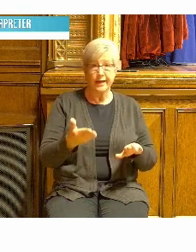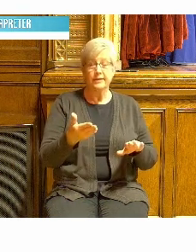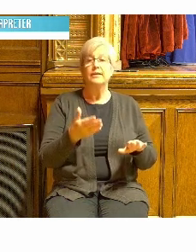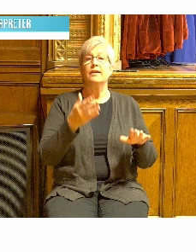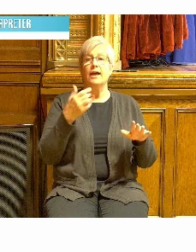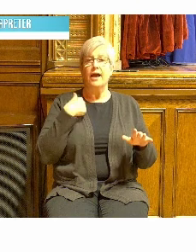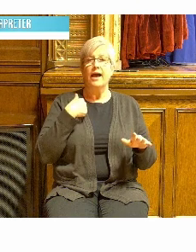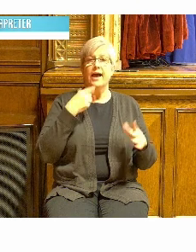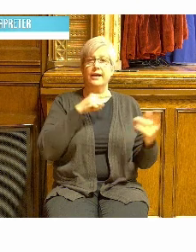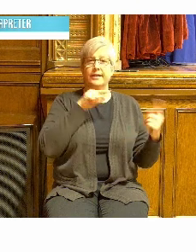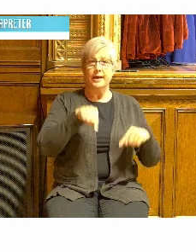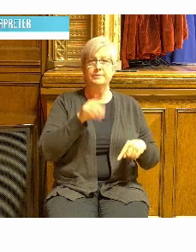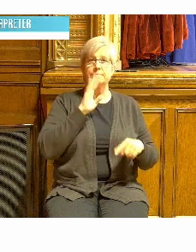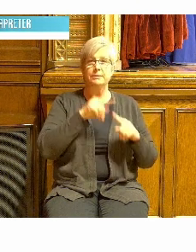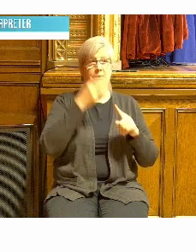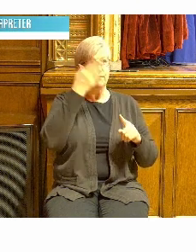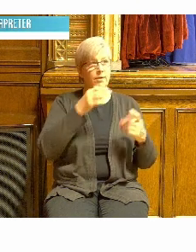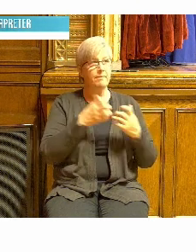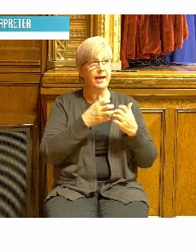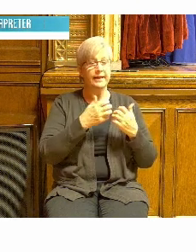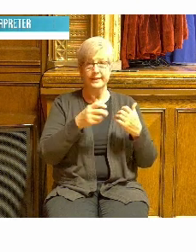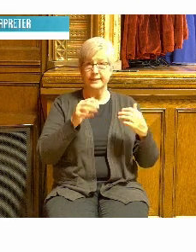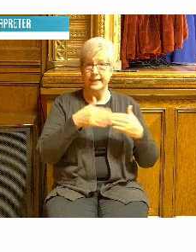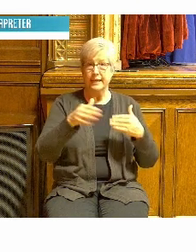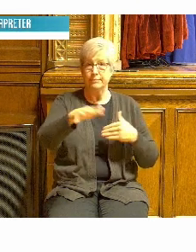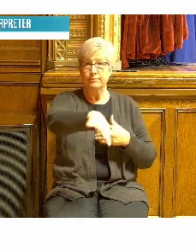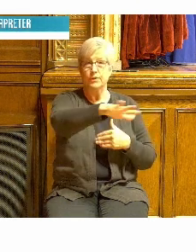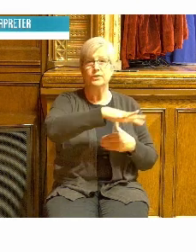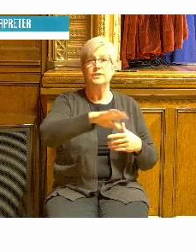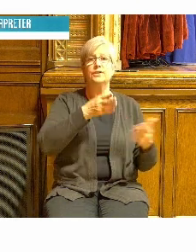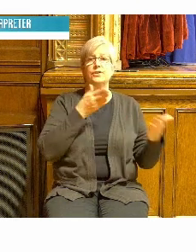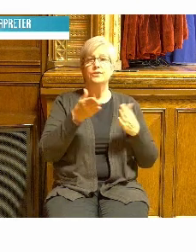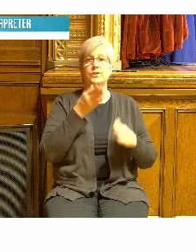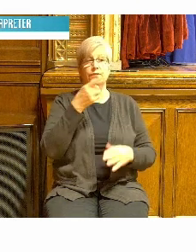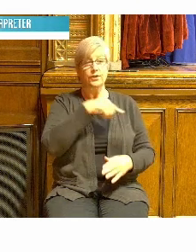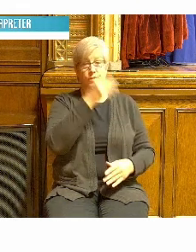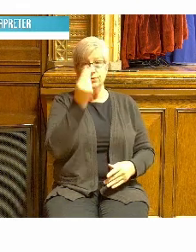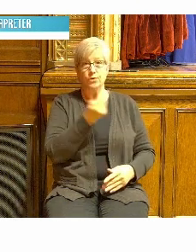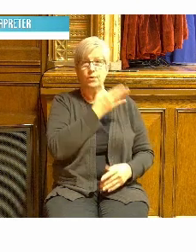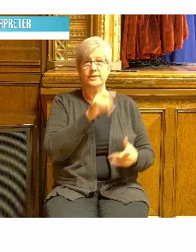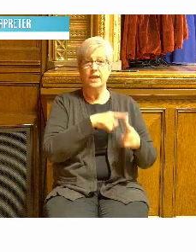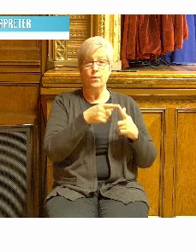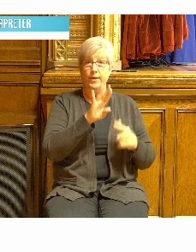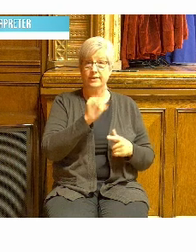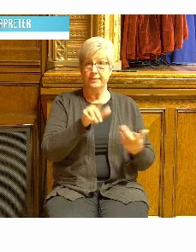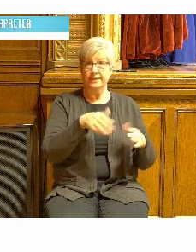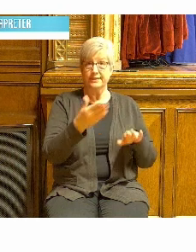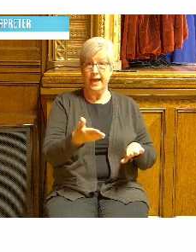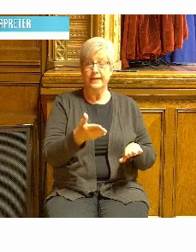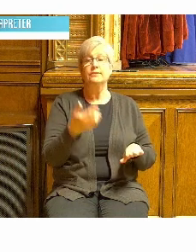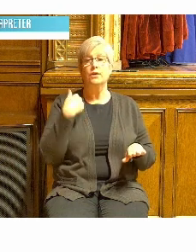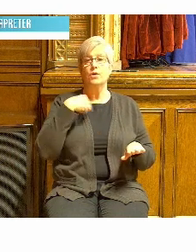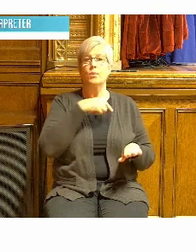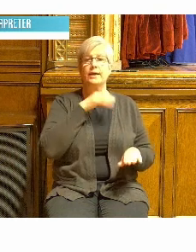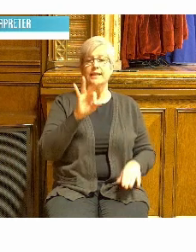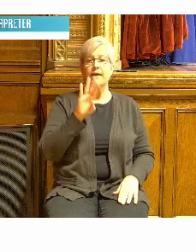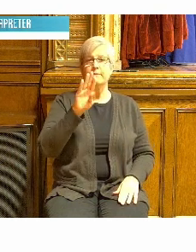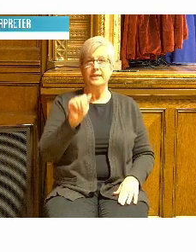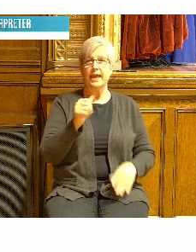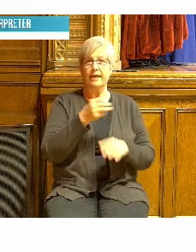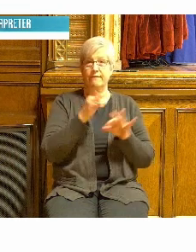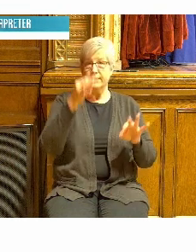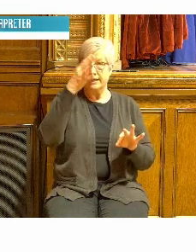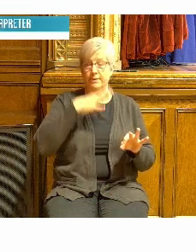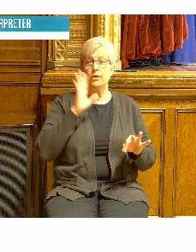doornail, I come to speak before my neighbors. I come to serve you notice that when this bill dies, we, the FBA